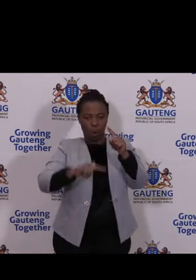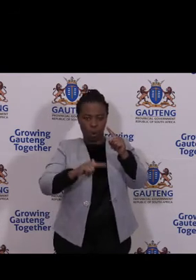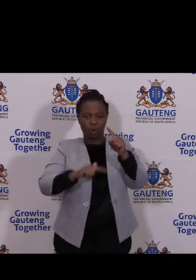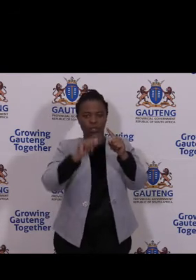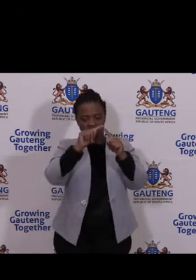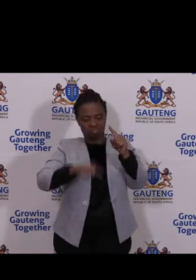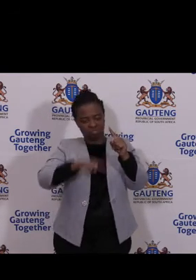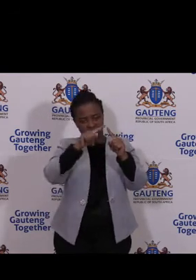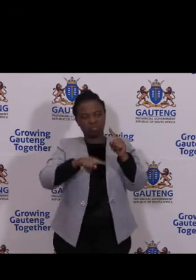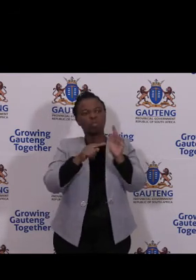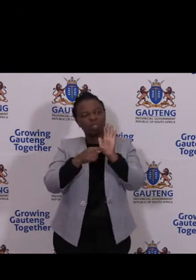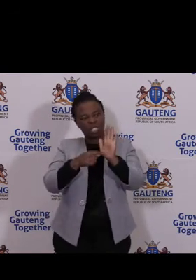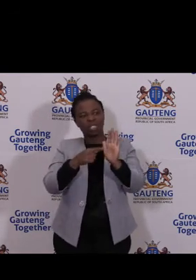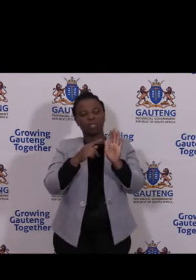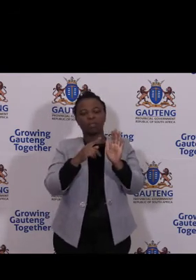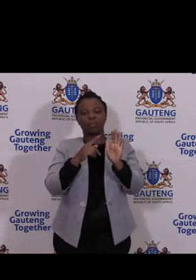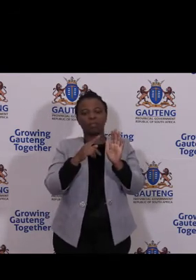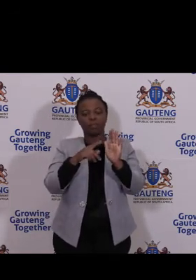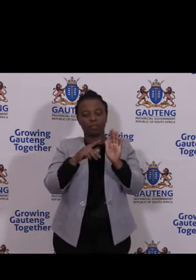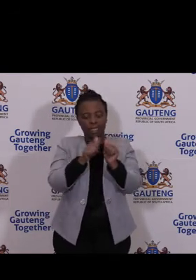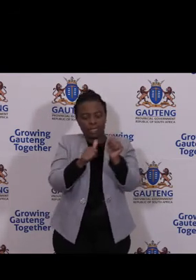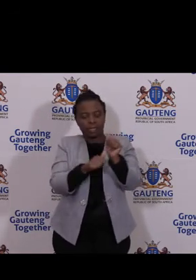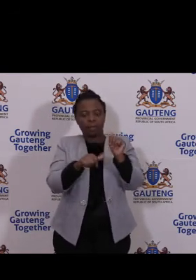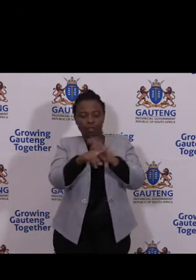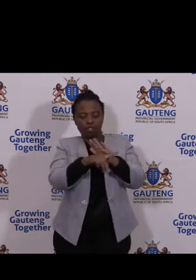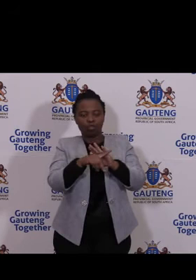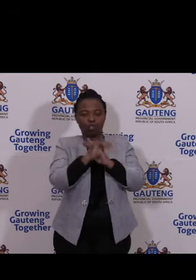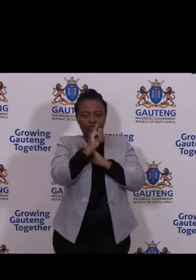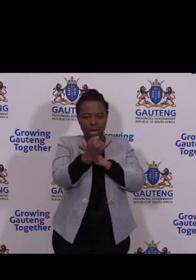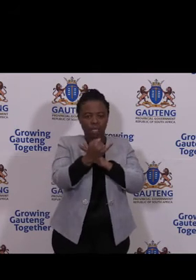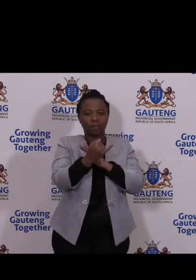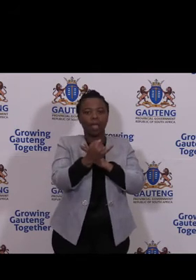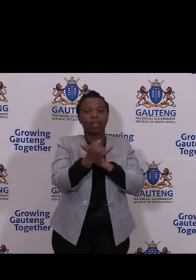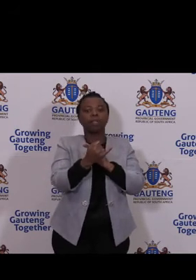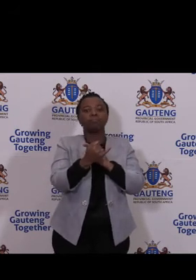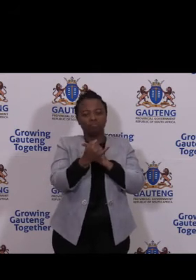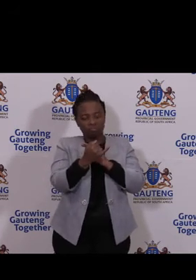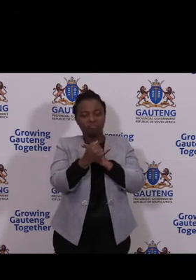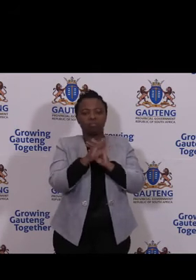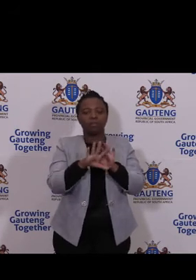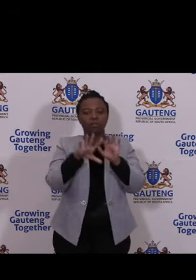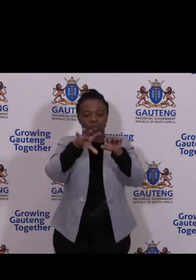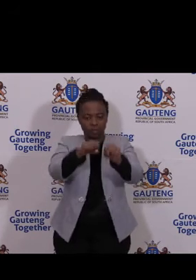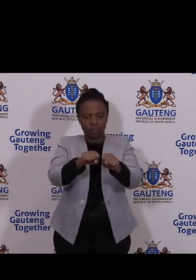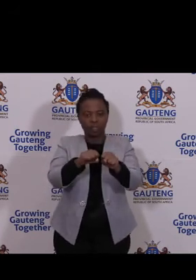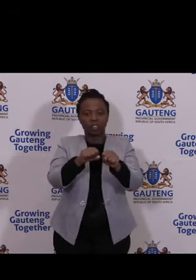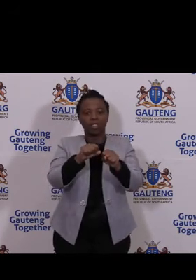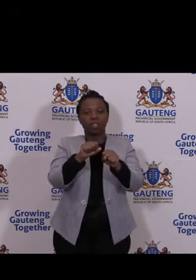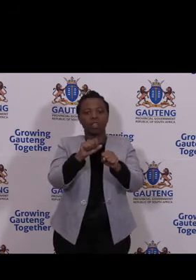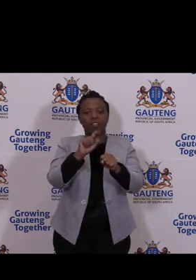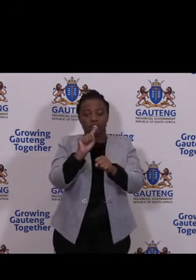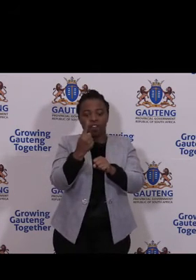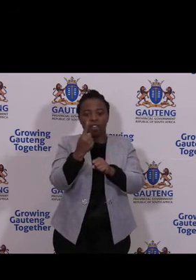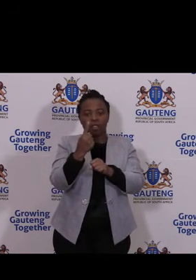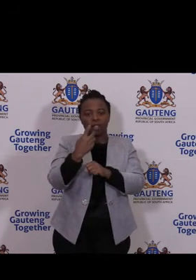actually indicated in terms of the sub-districts in Johannesburg occupying the first 3 positions.